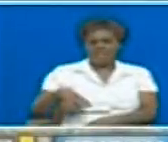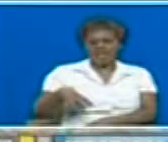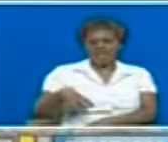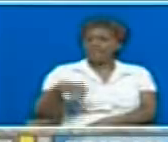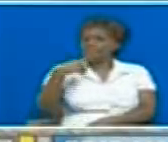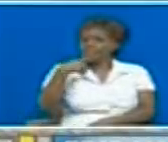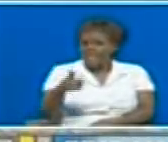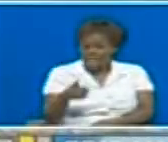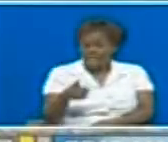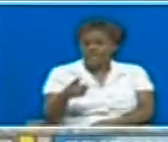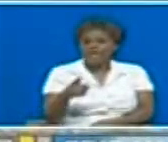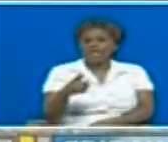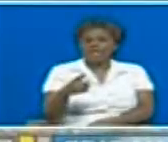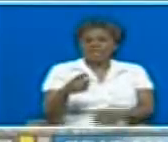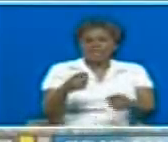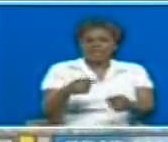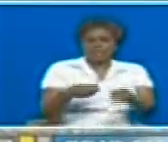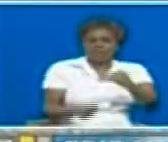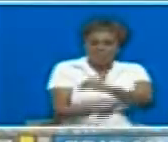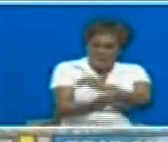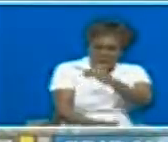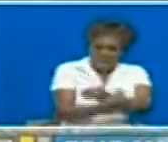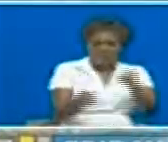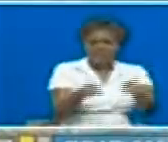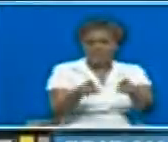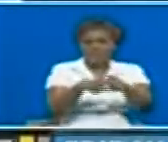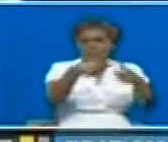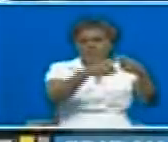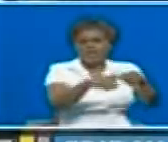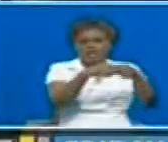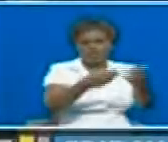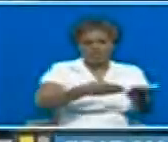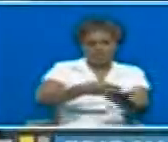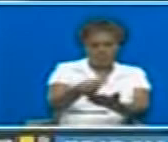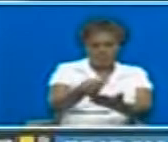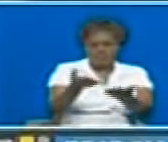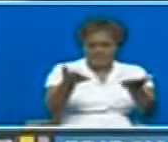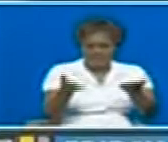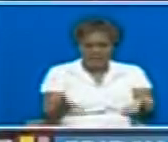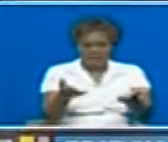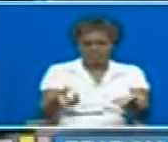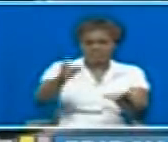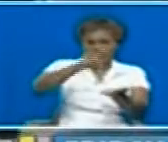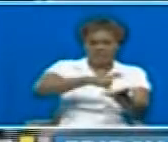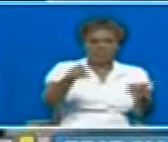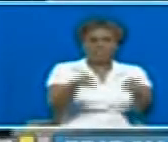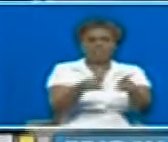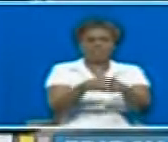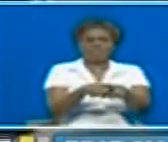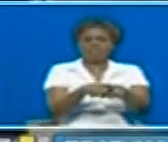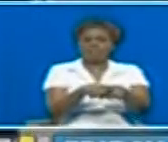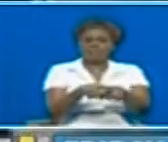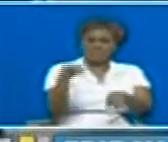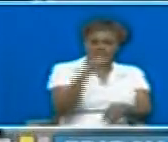They cite things like paying drivers and touts, mechanical fees and taxes. Sasa kwetu ikiongezewa penye iko ama irudi tu penye